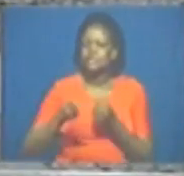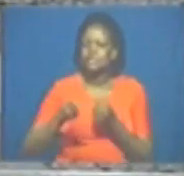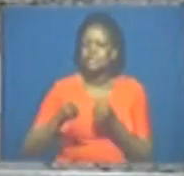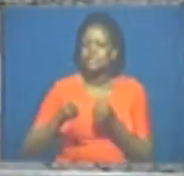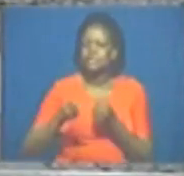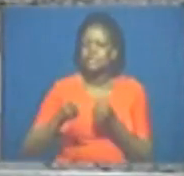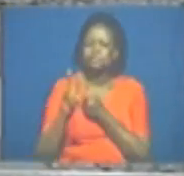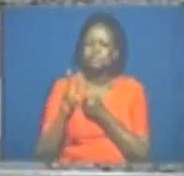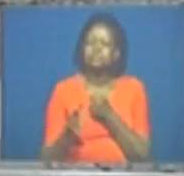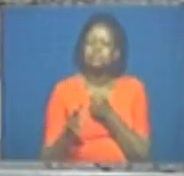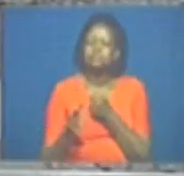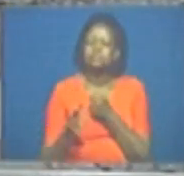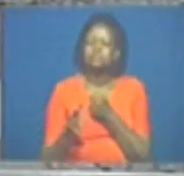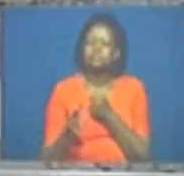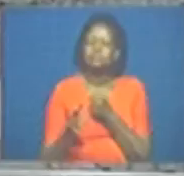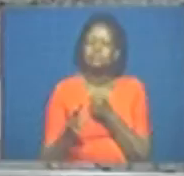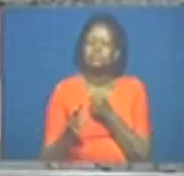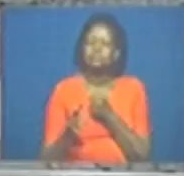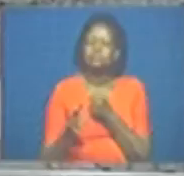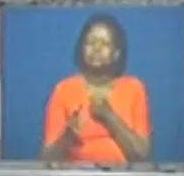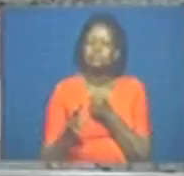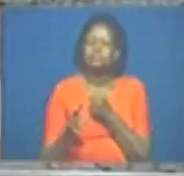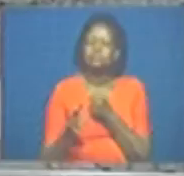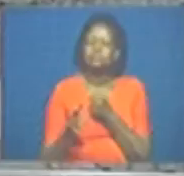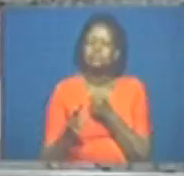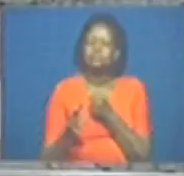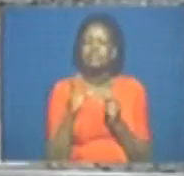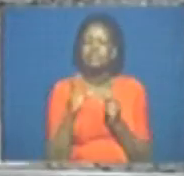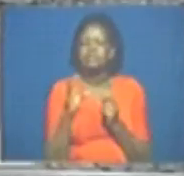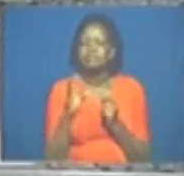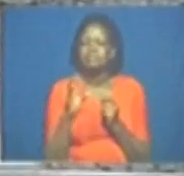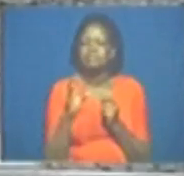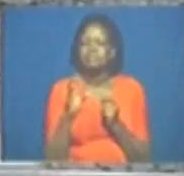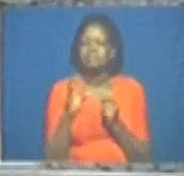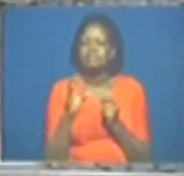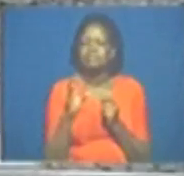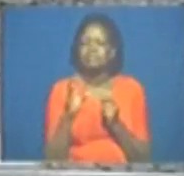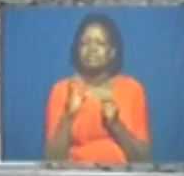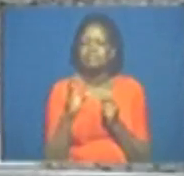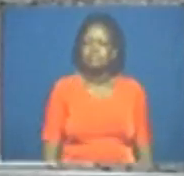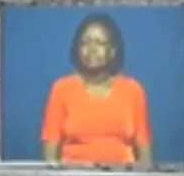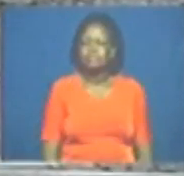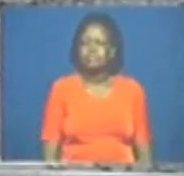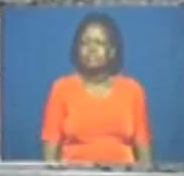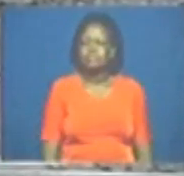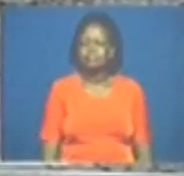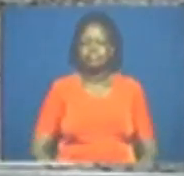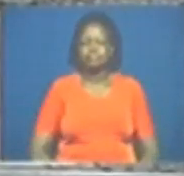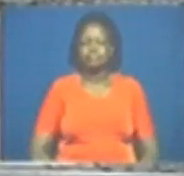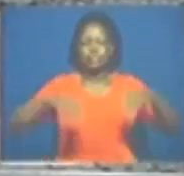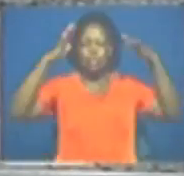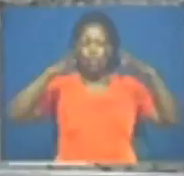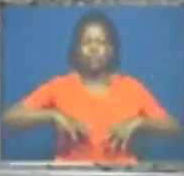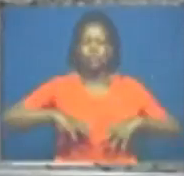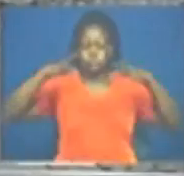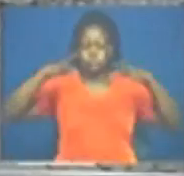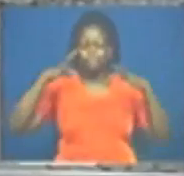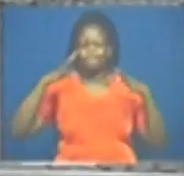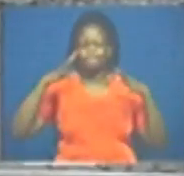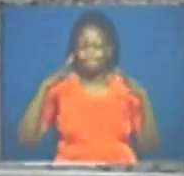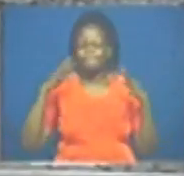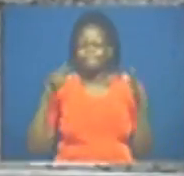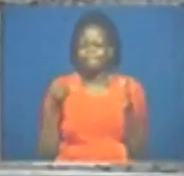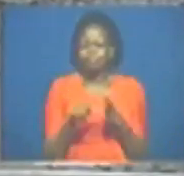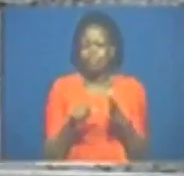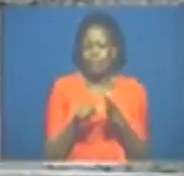Facebook, it's KBC Channel 1. Let's begin. The ongoing heavy rains across the country are causing toll